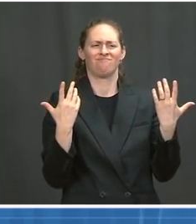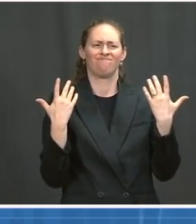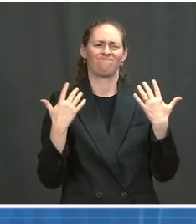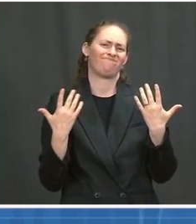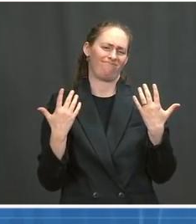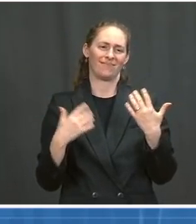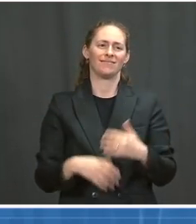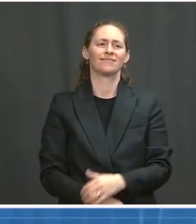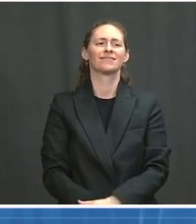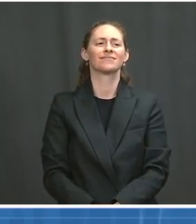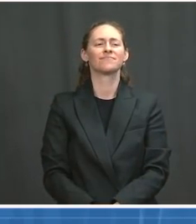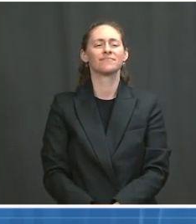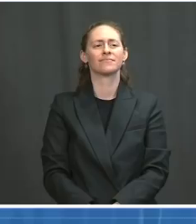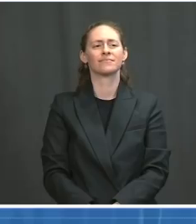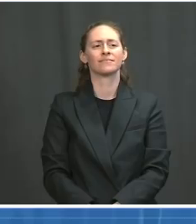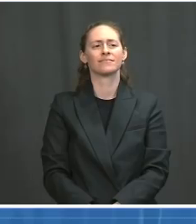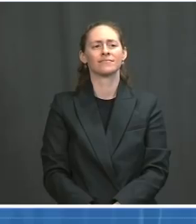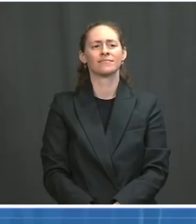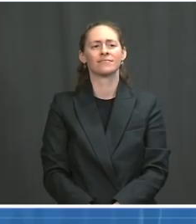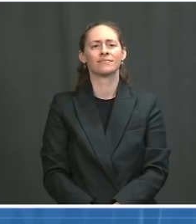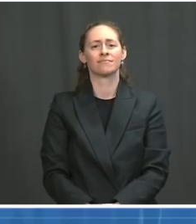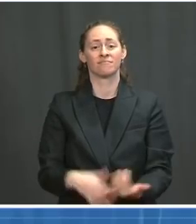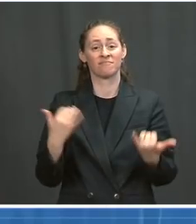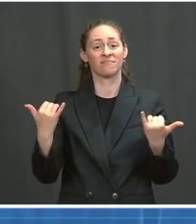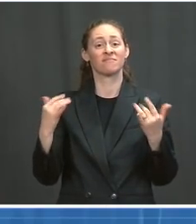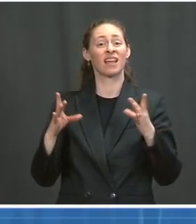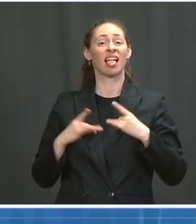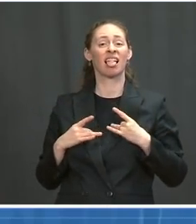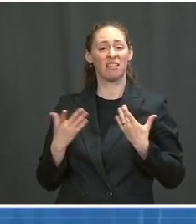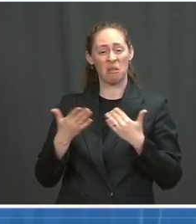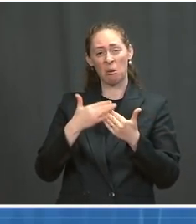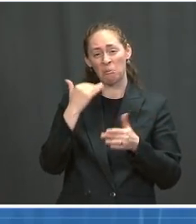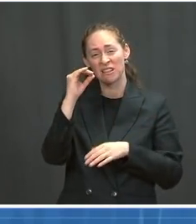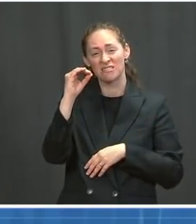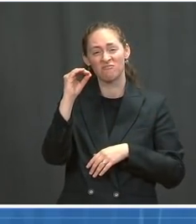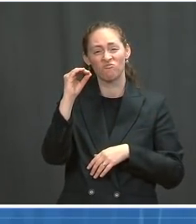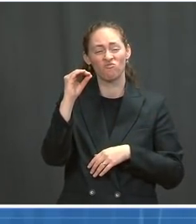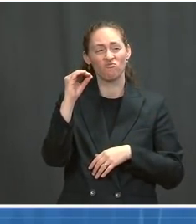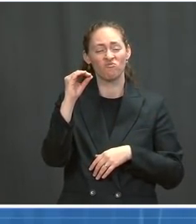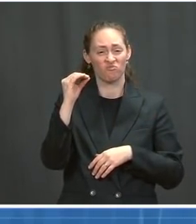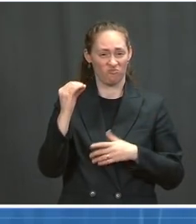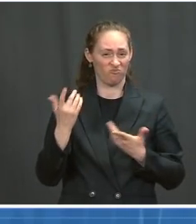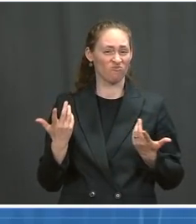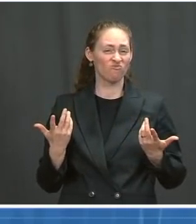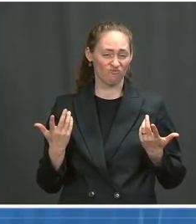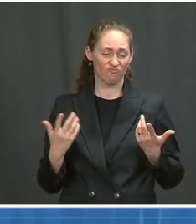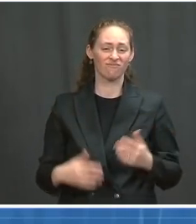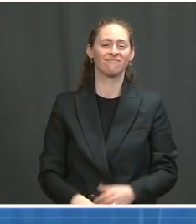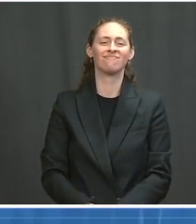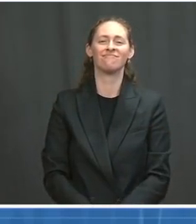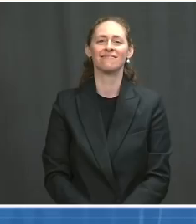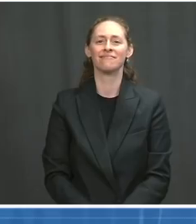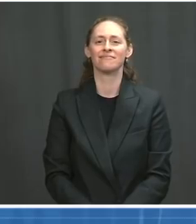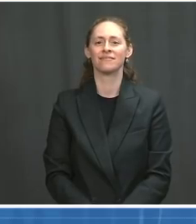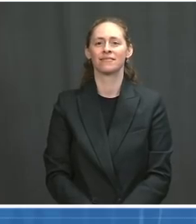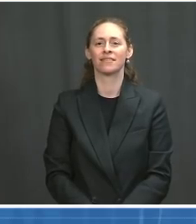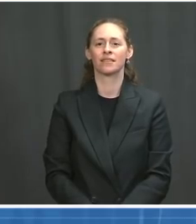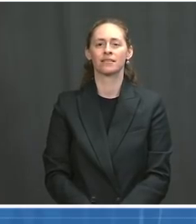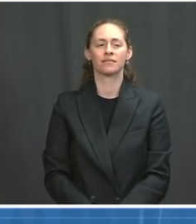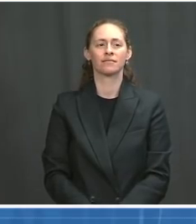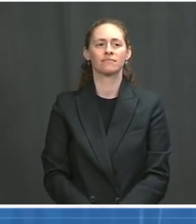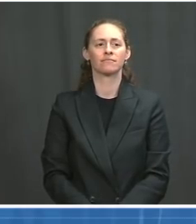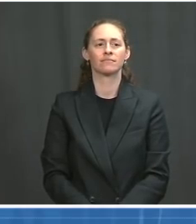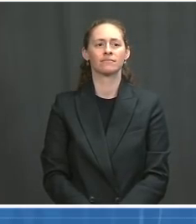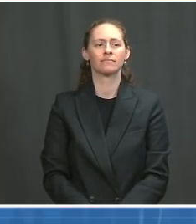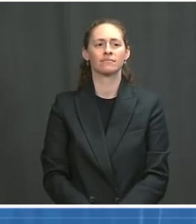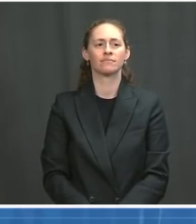slide. Put in a more simple form, this is what happened. The red line of the number of cases, which as you